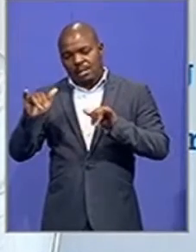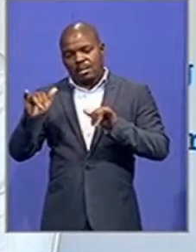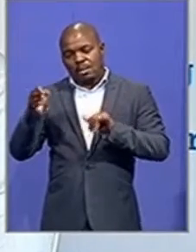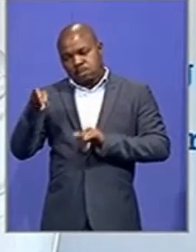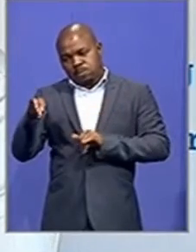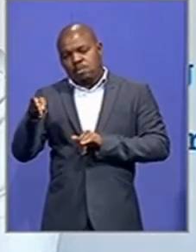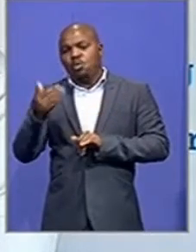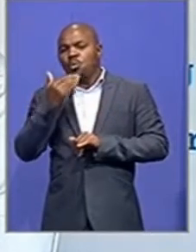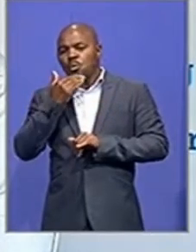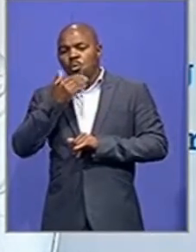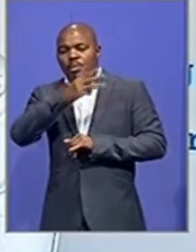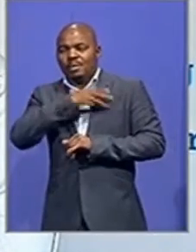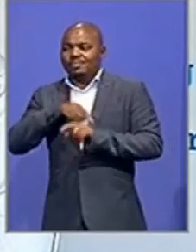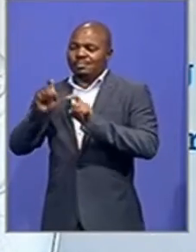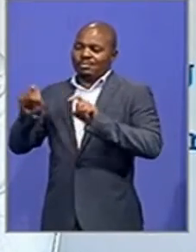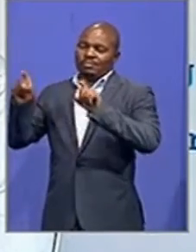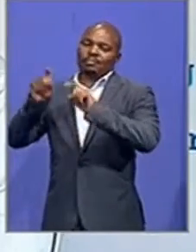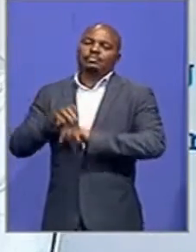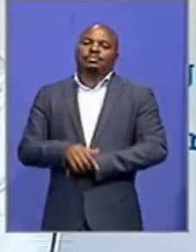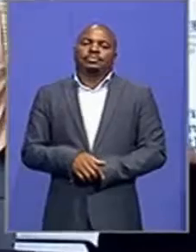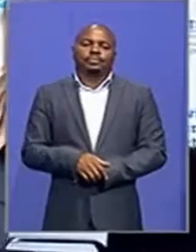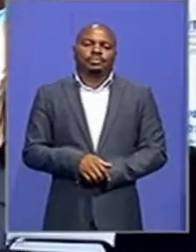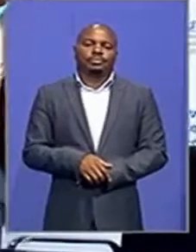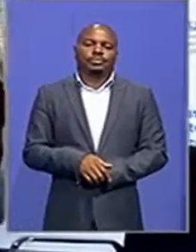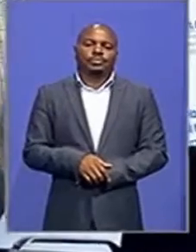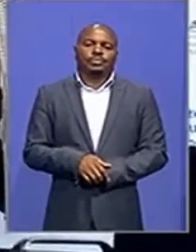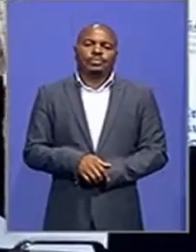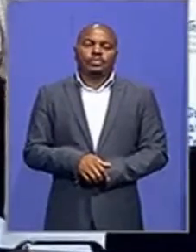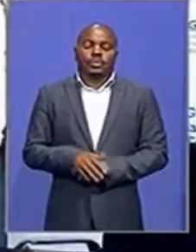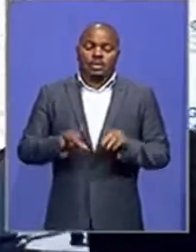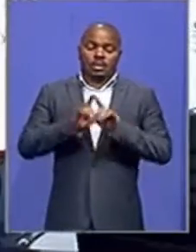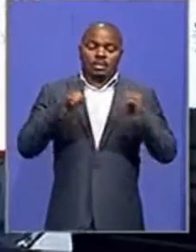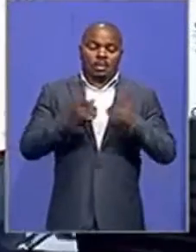managers responsible accountable. Lefapha le